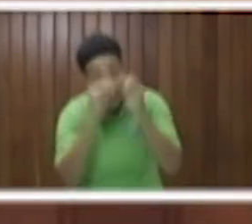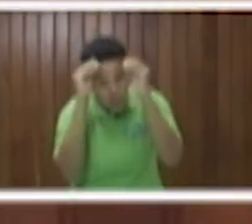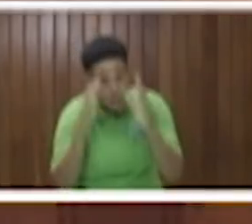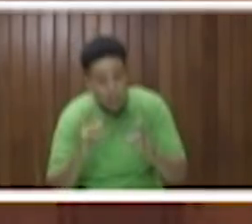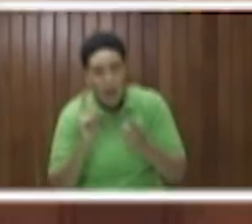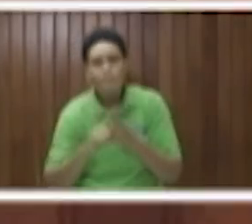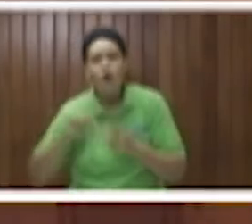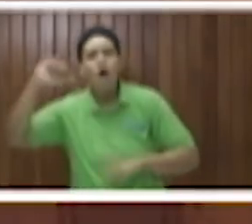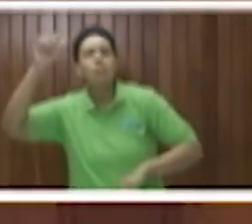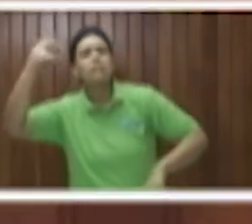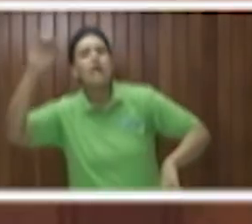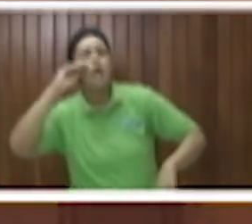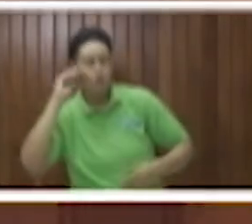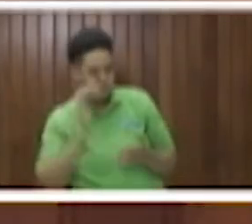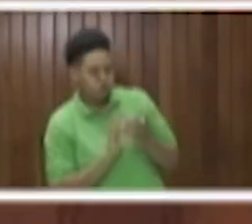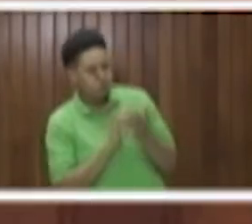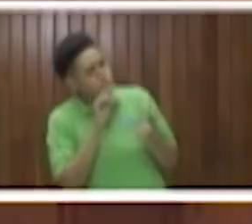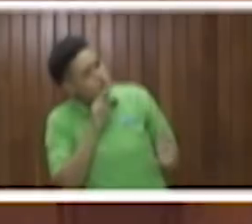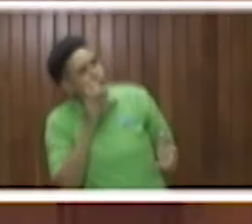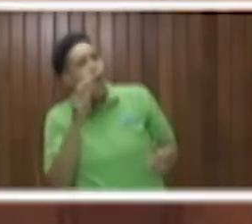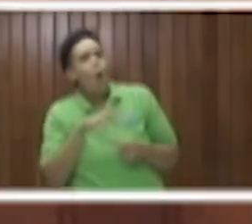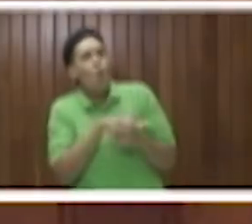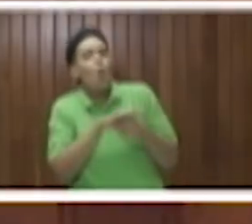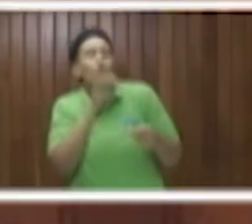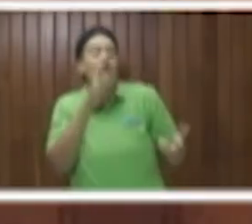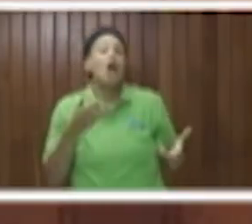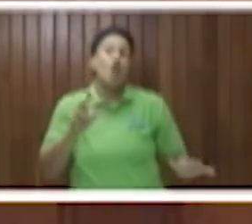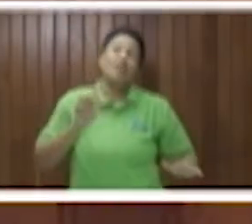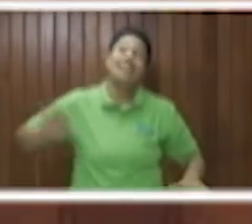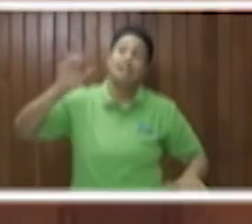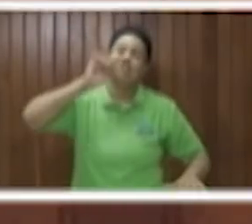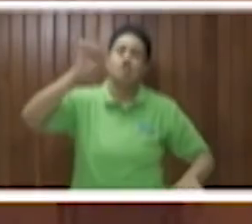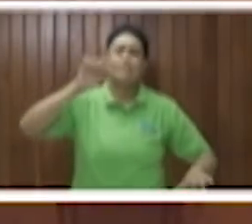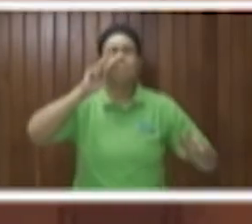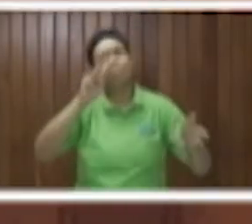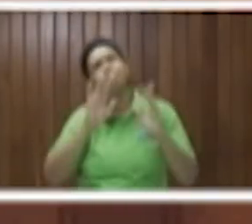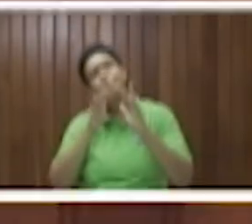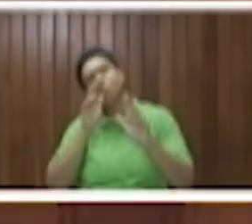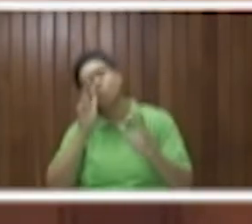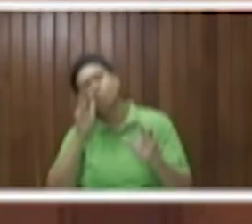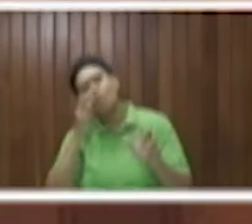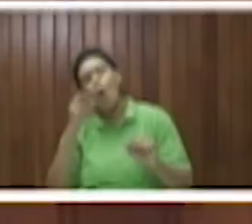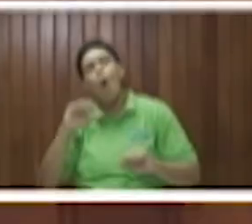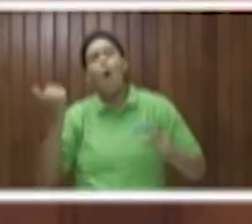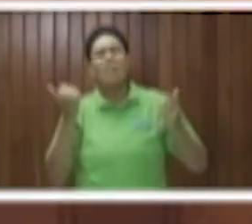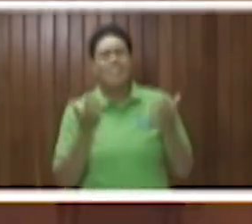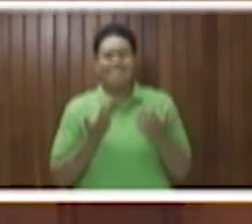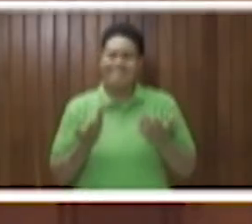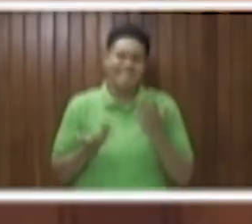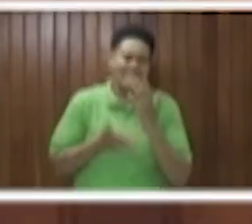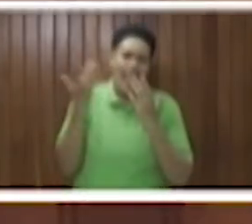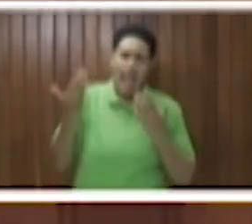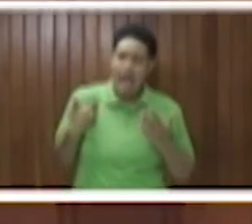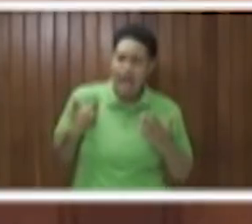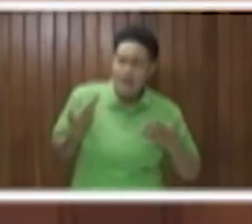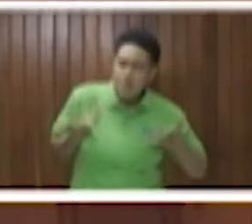are working remotely from home or from a location that will allow them to log on to the internet or any other devices that will facilitate the